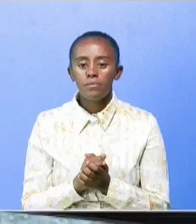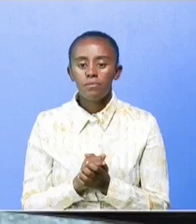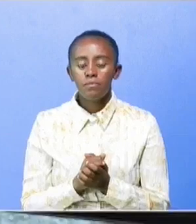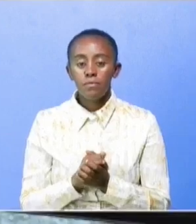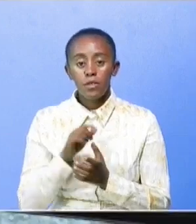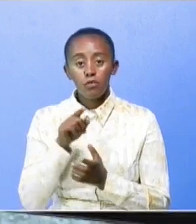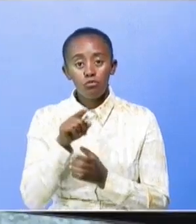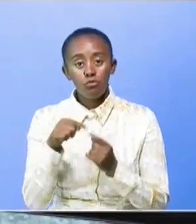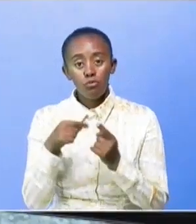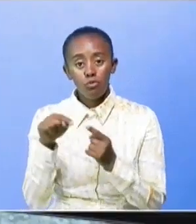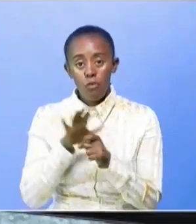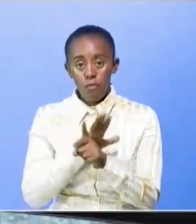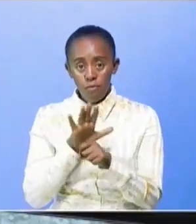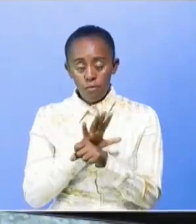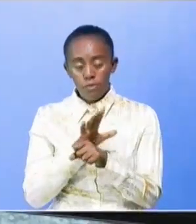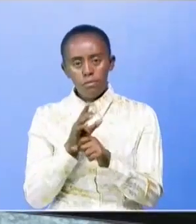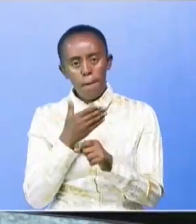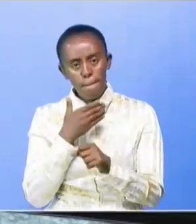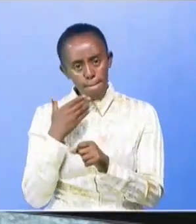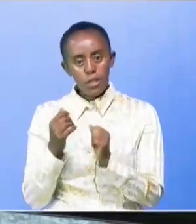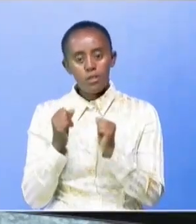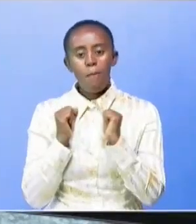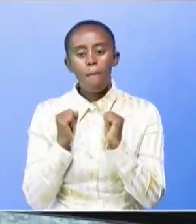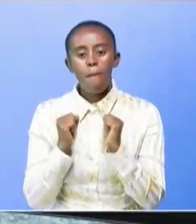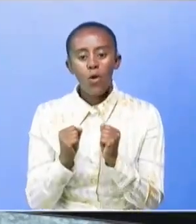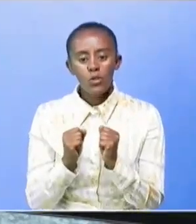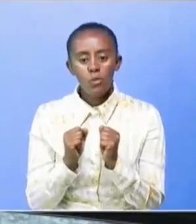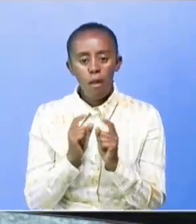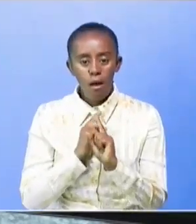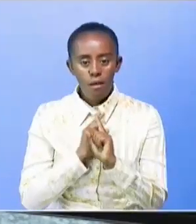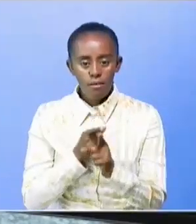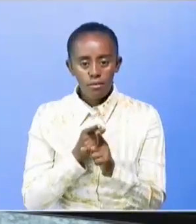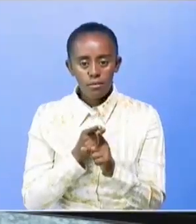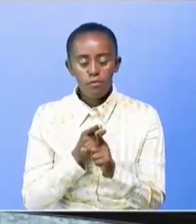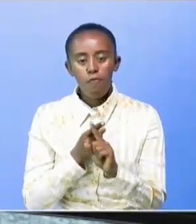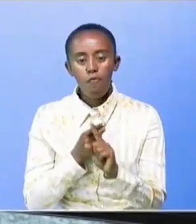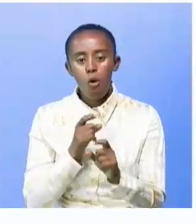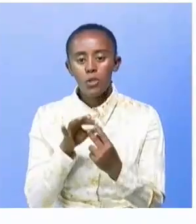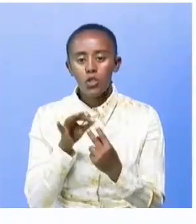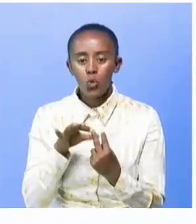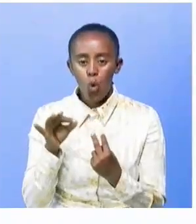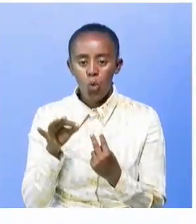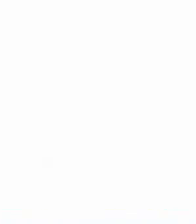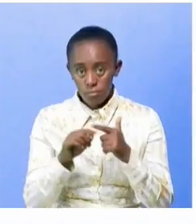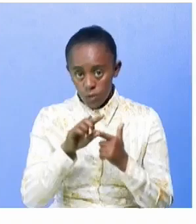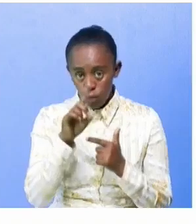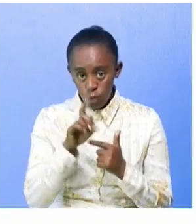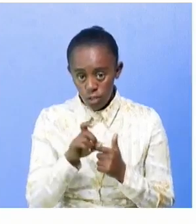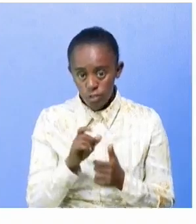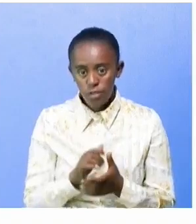So you're going to fill in the best possible answers from the choice.